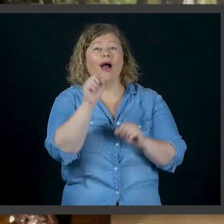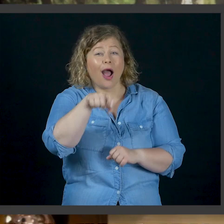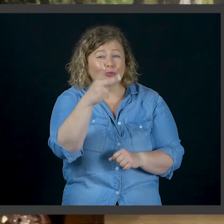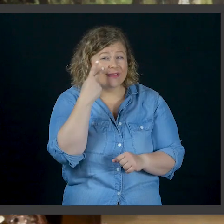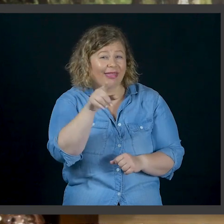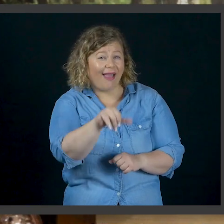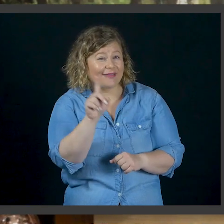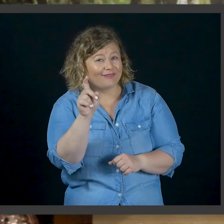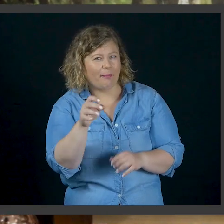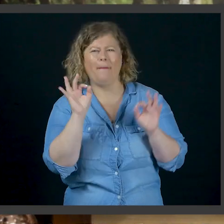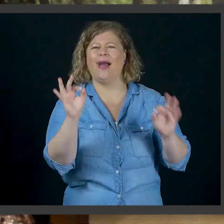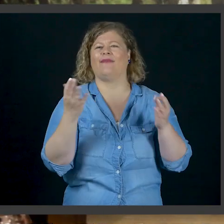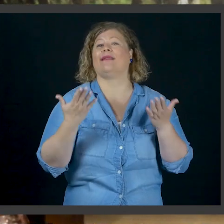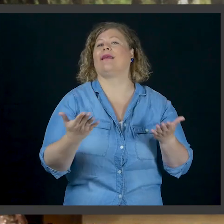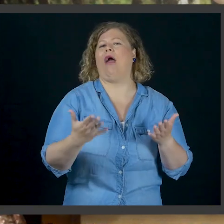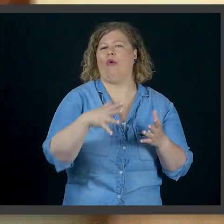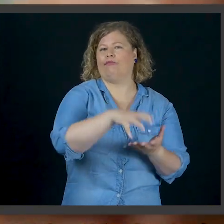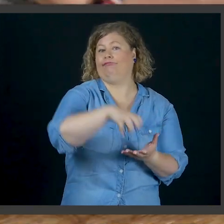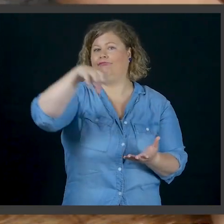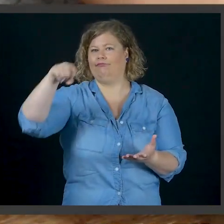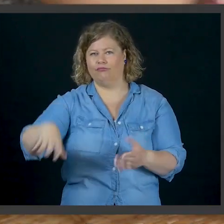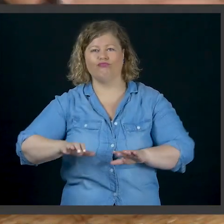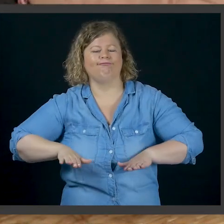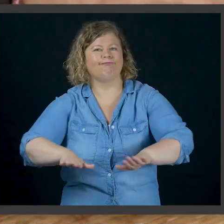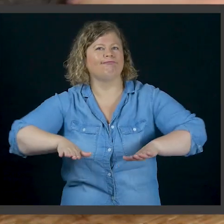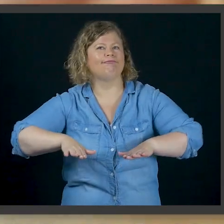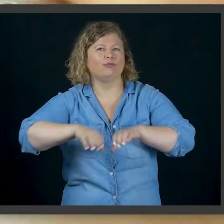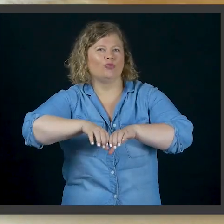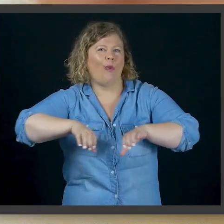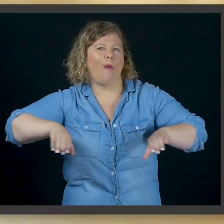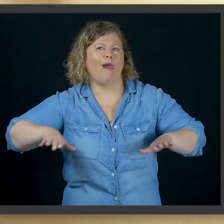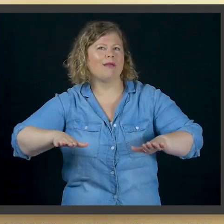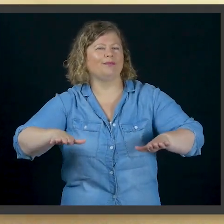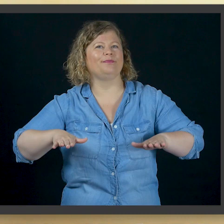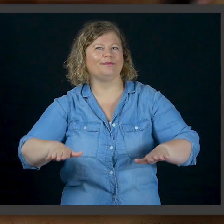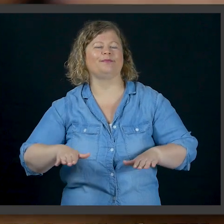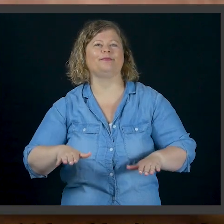that? Perfect. Now, roll out the dough by hand.